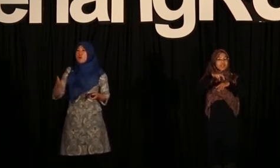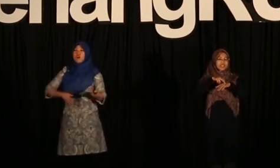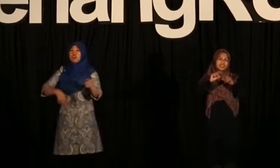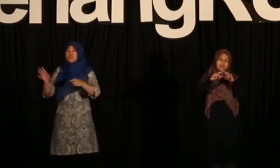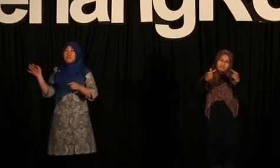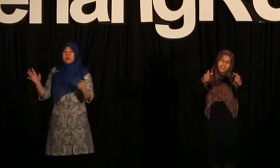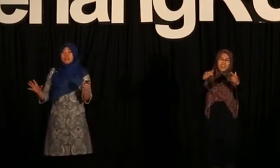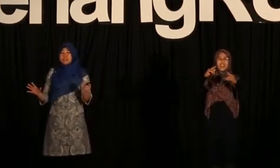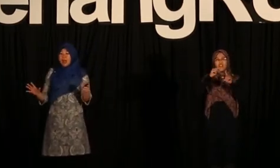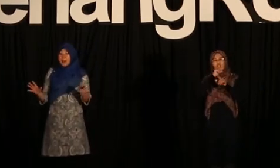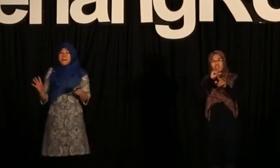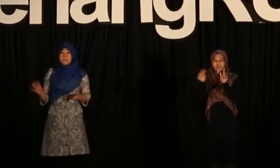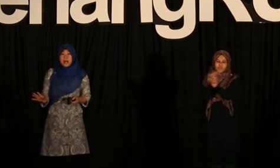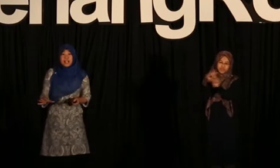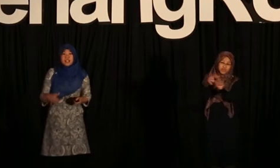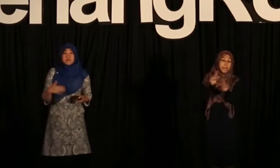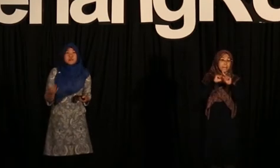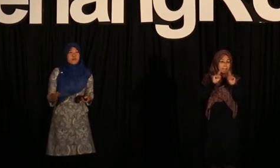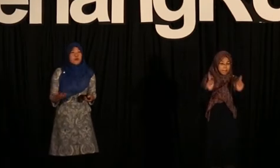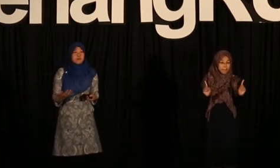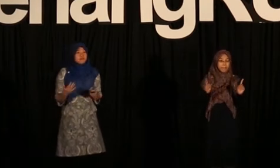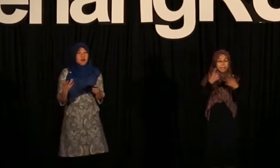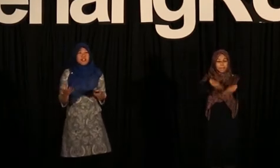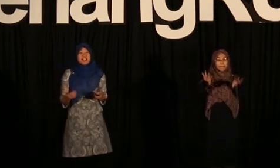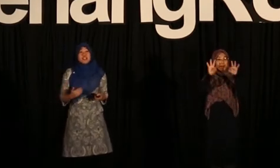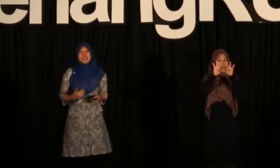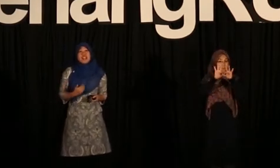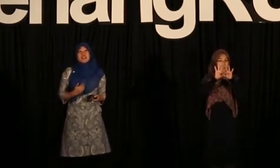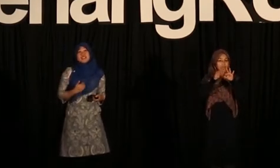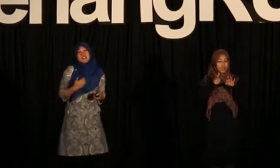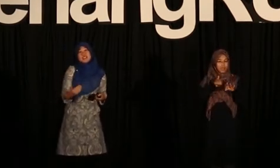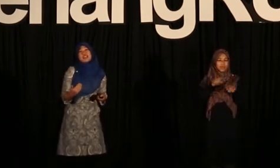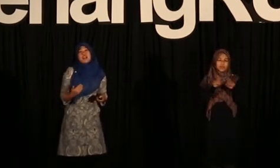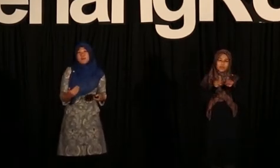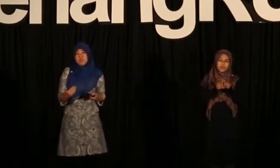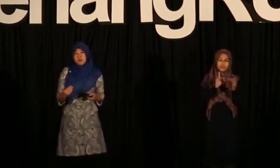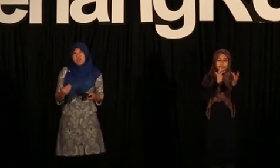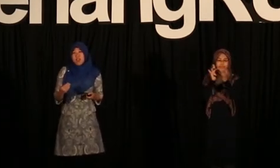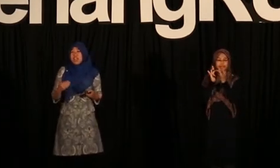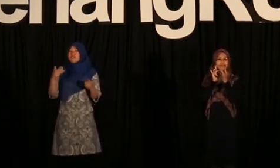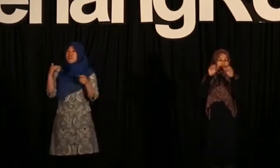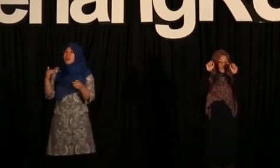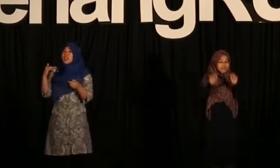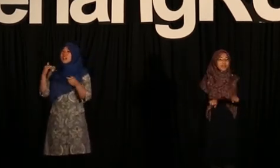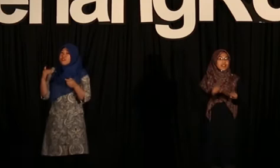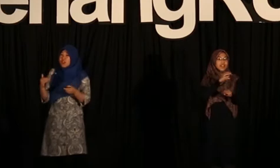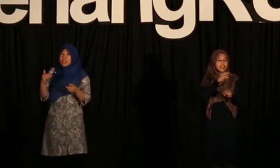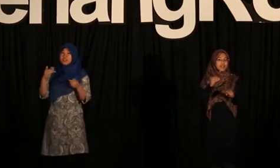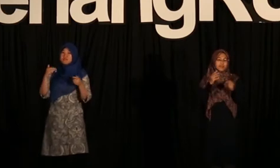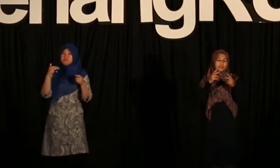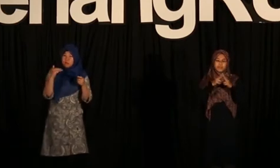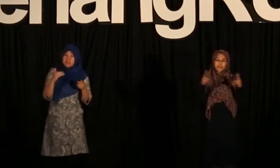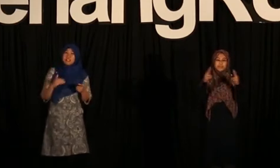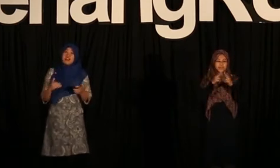grammar wrong all over the place. But the most important part is actually I get to connect with them in a very,